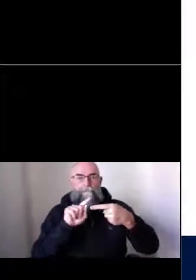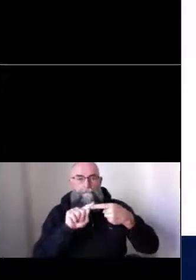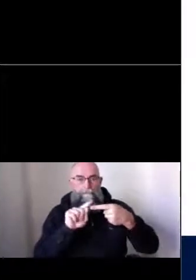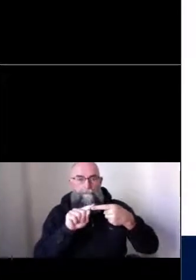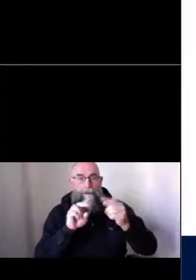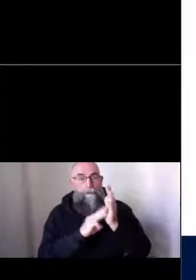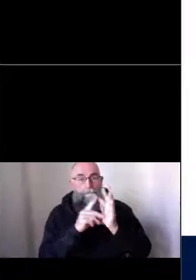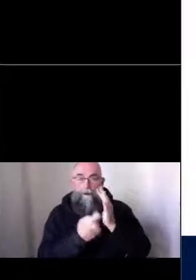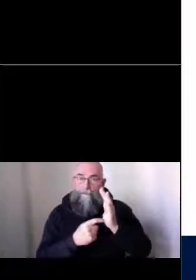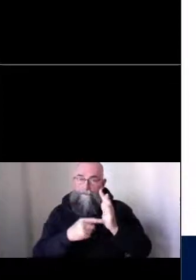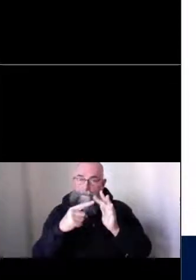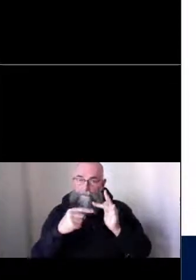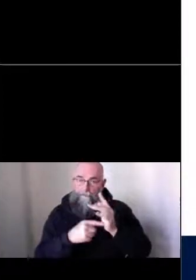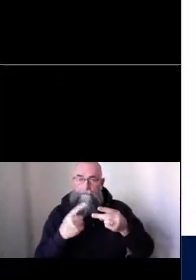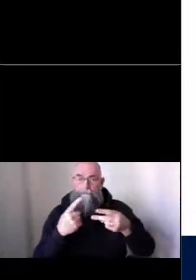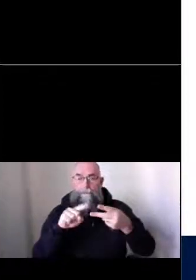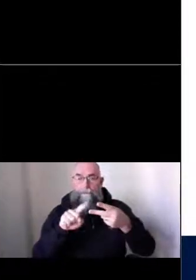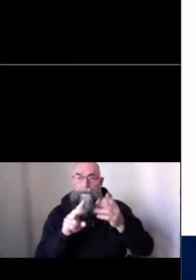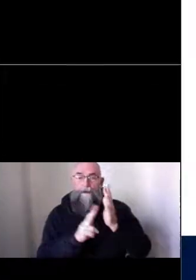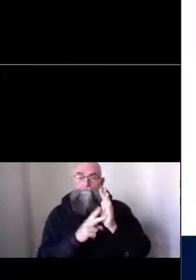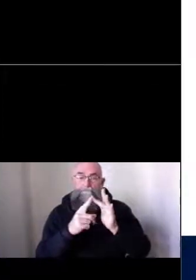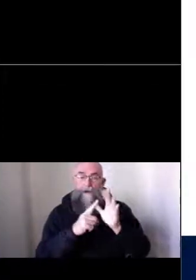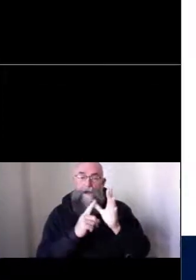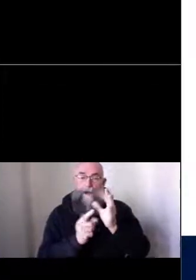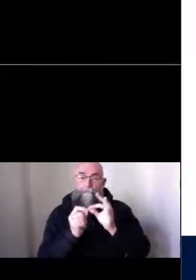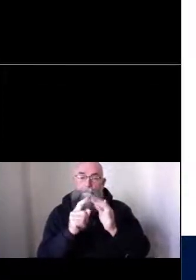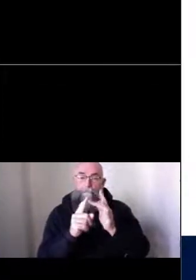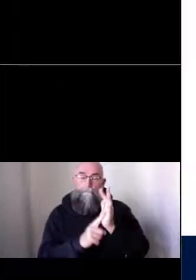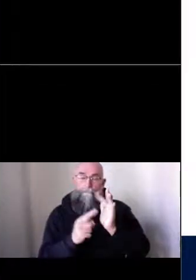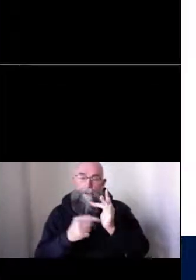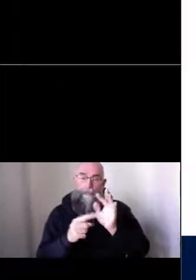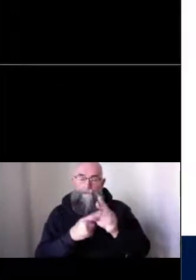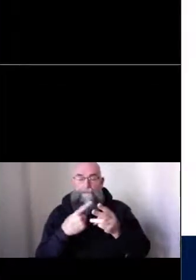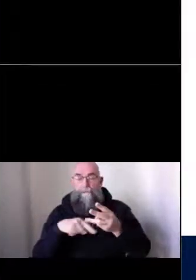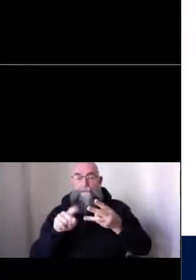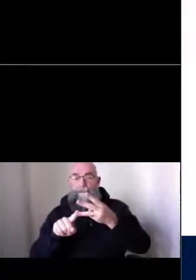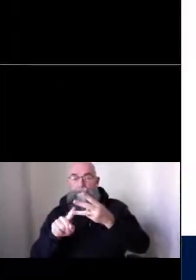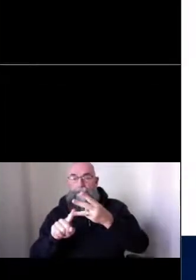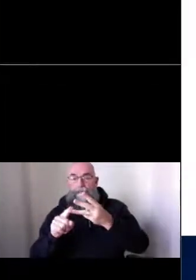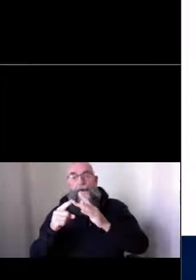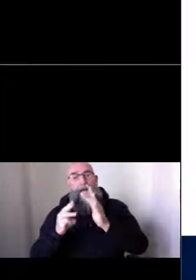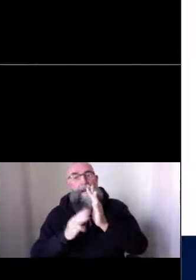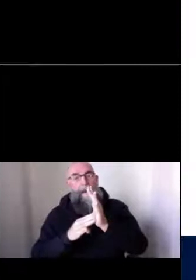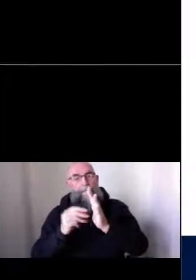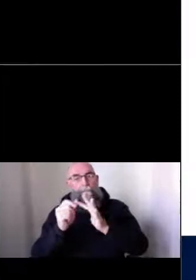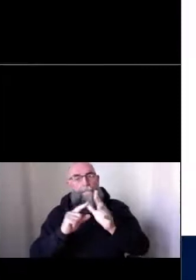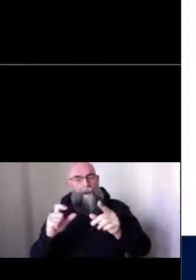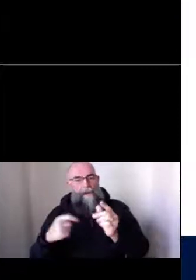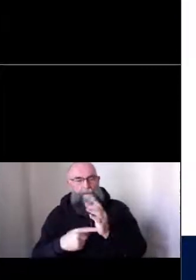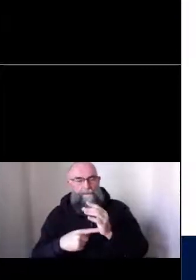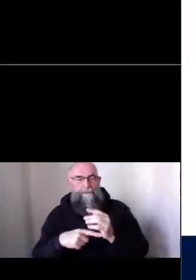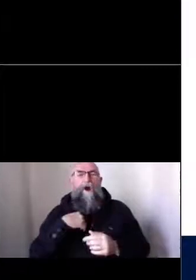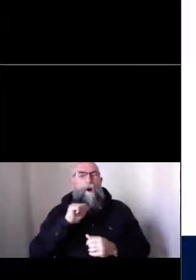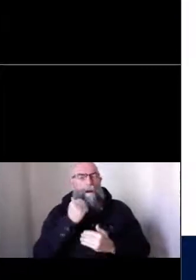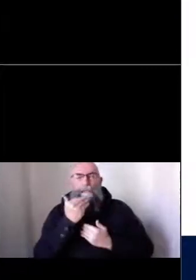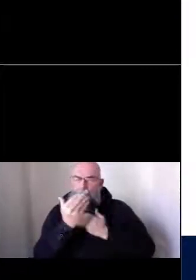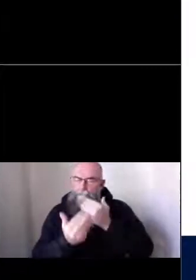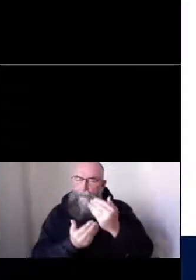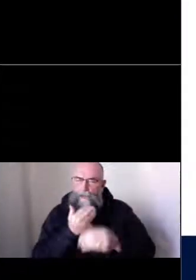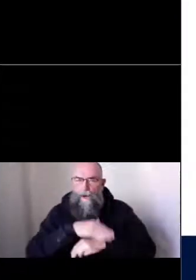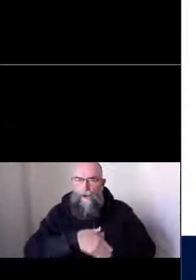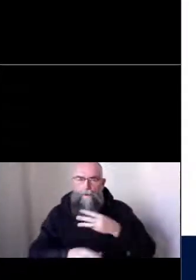merit, viability, and impact. And I will now go into a little bit more information on what